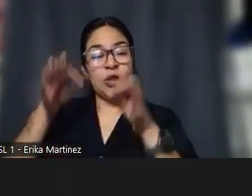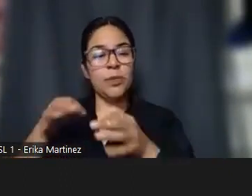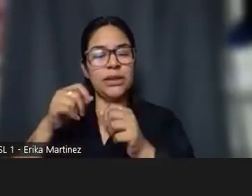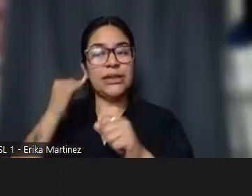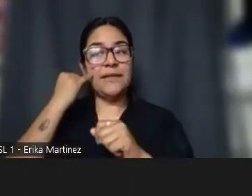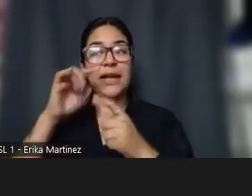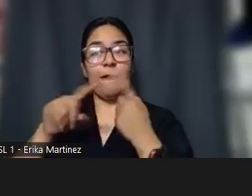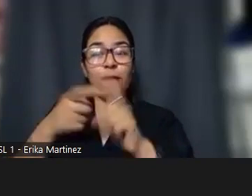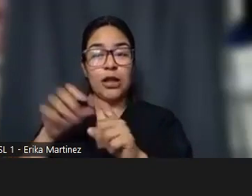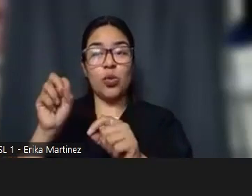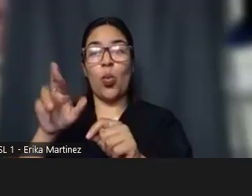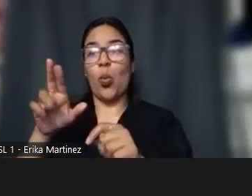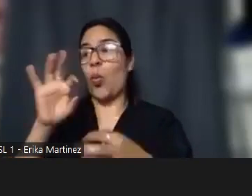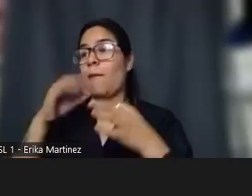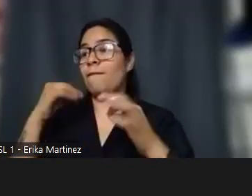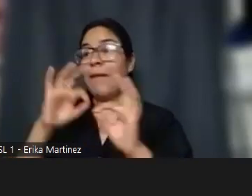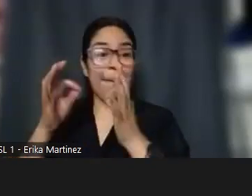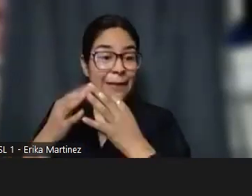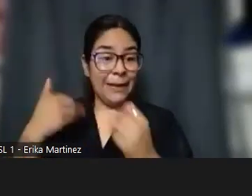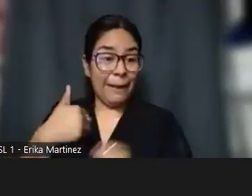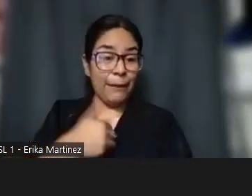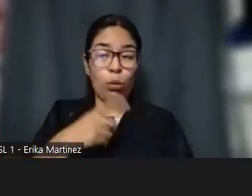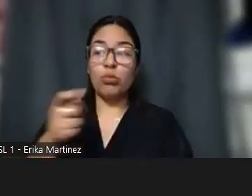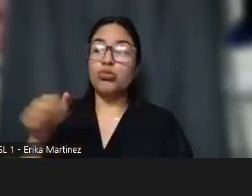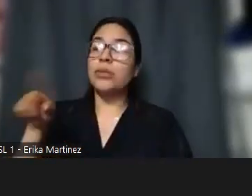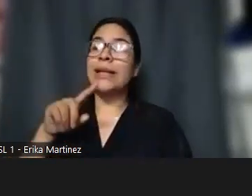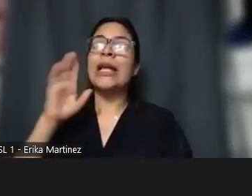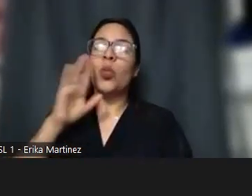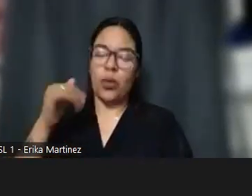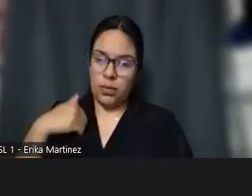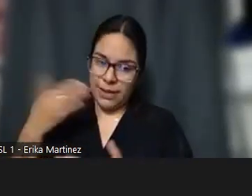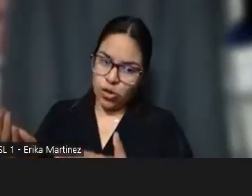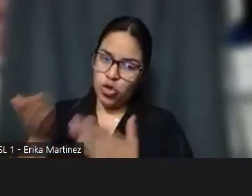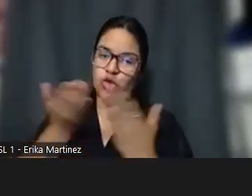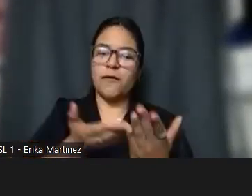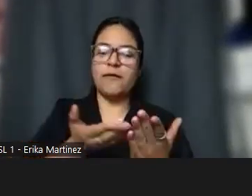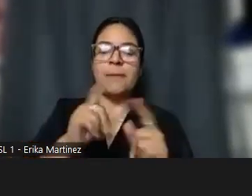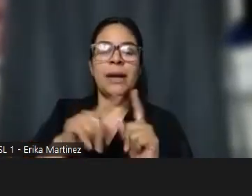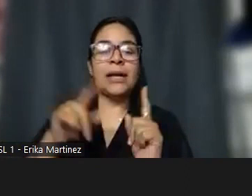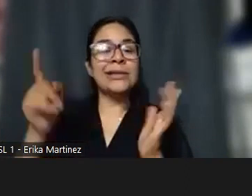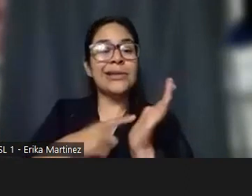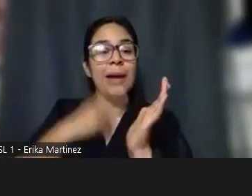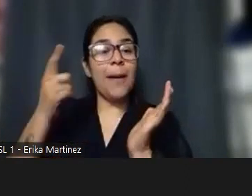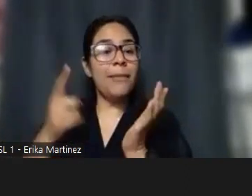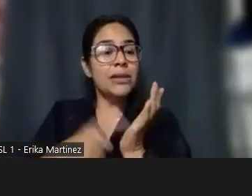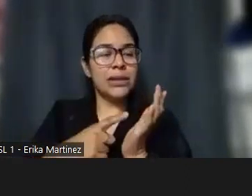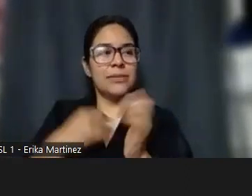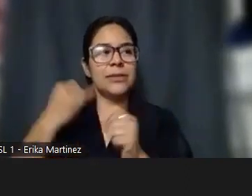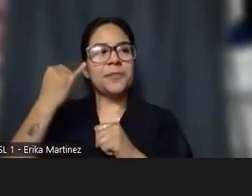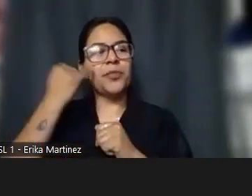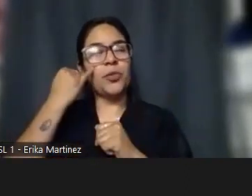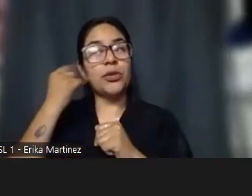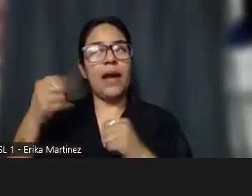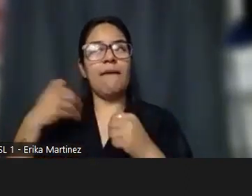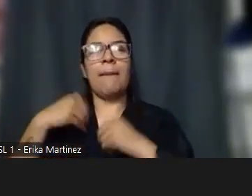or friends available? If they are, they would serve as the conservator. Sometimes if somebody has a very large